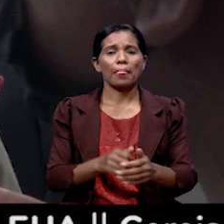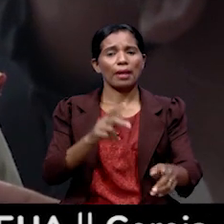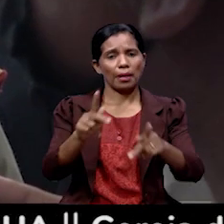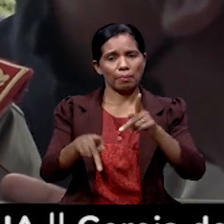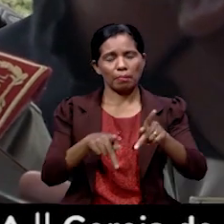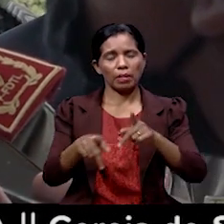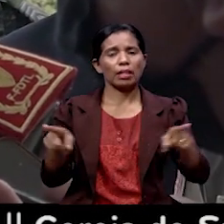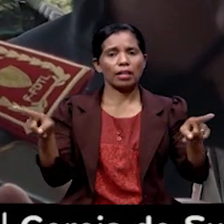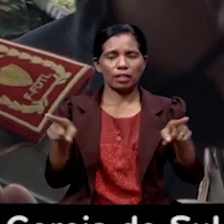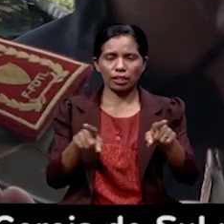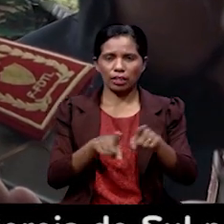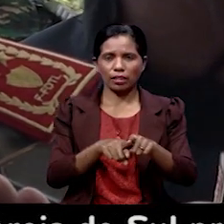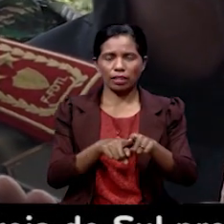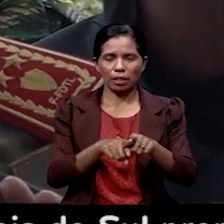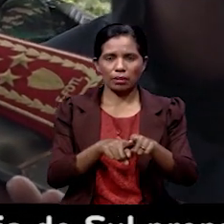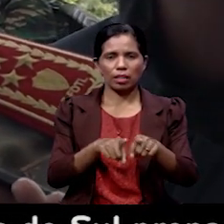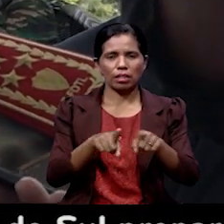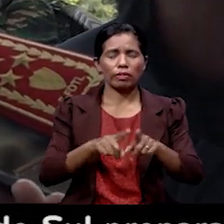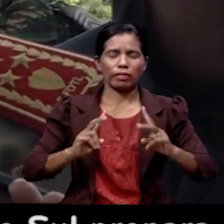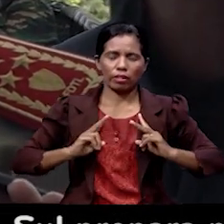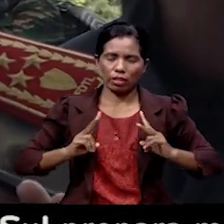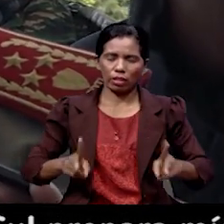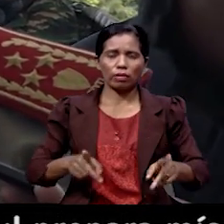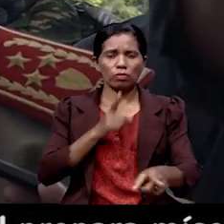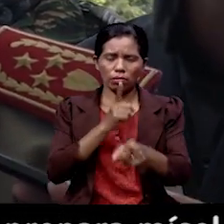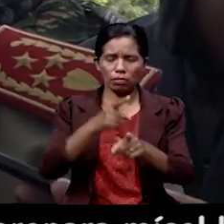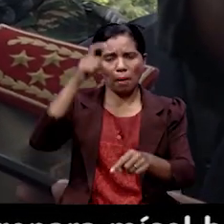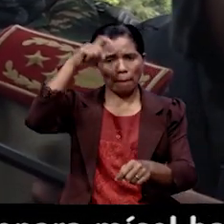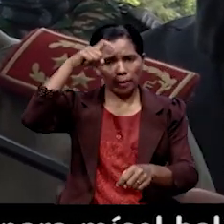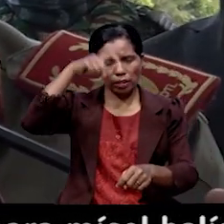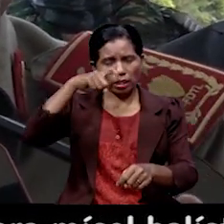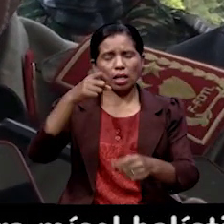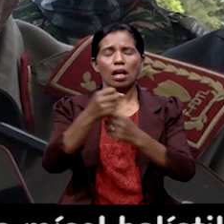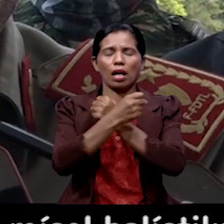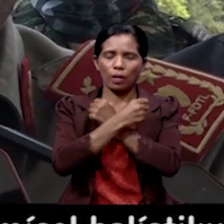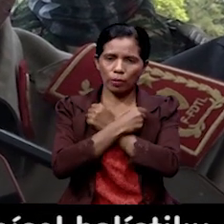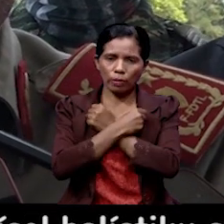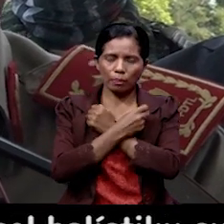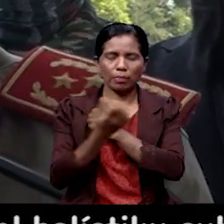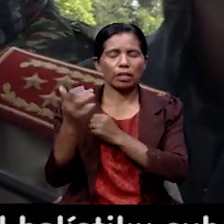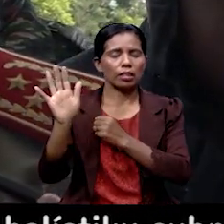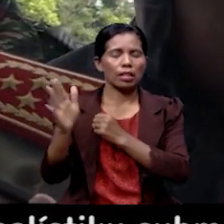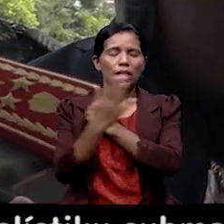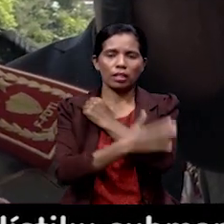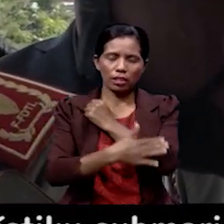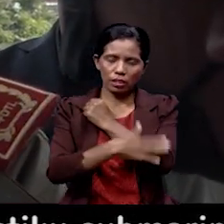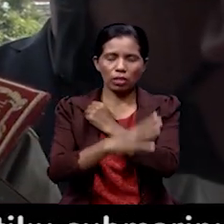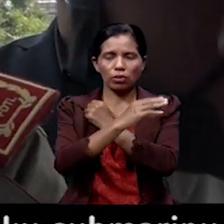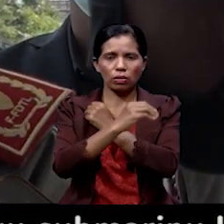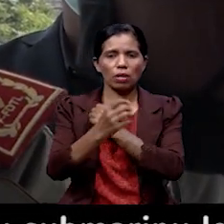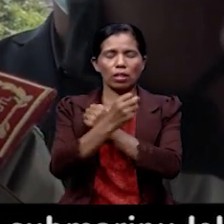ke eroi te tebes matenek e hadomi ni nia rain ni nia povo thank sai